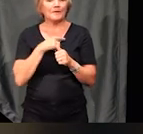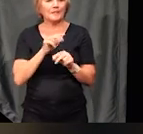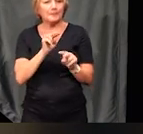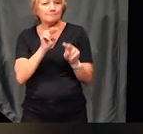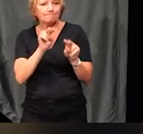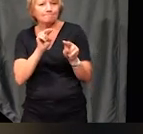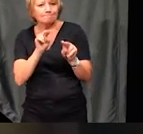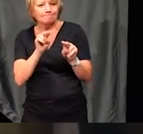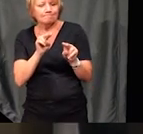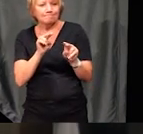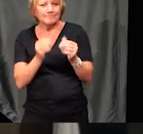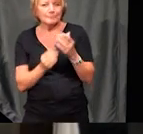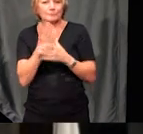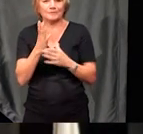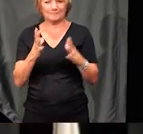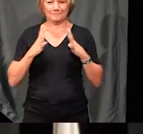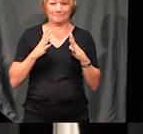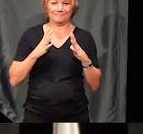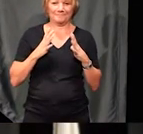spring break.